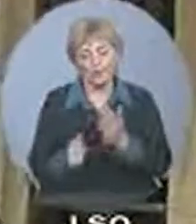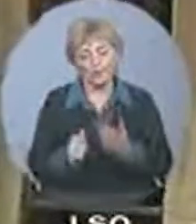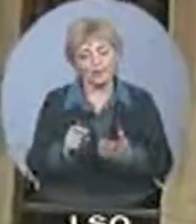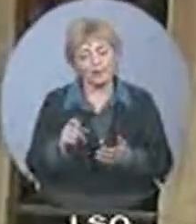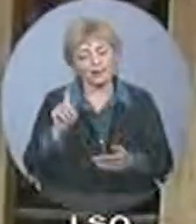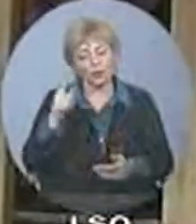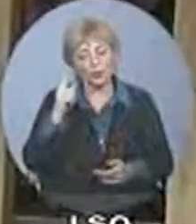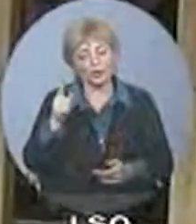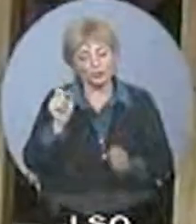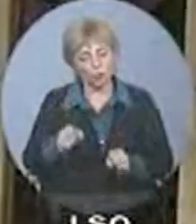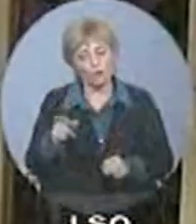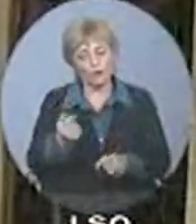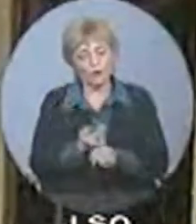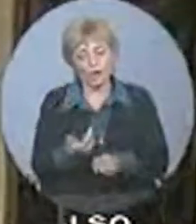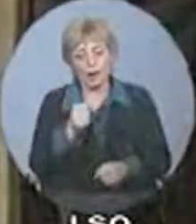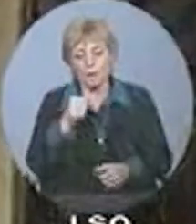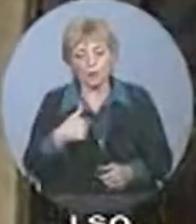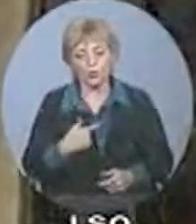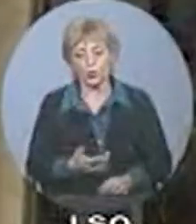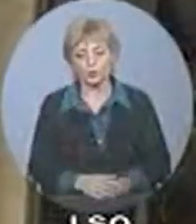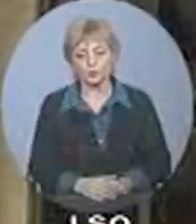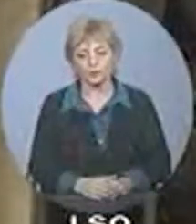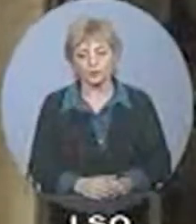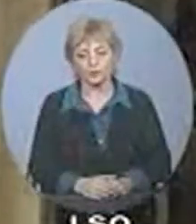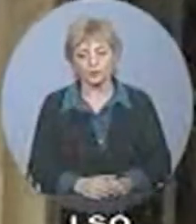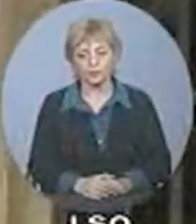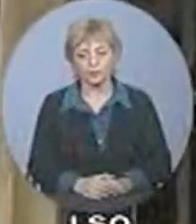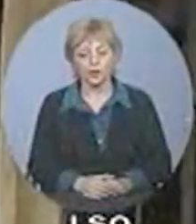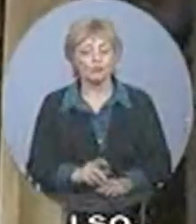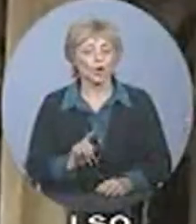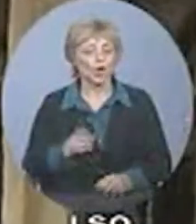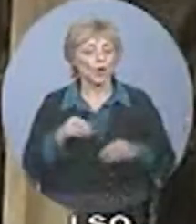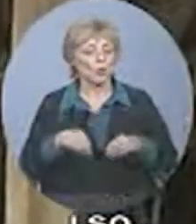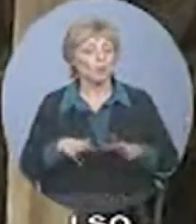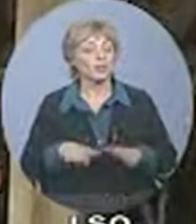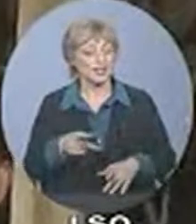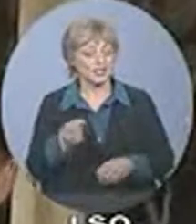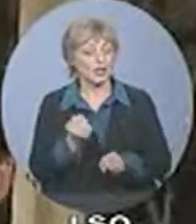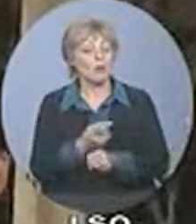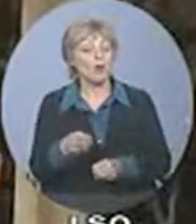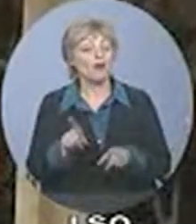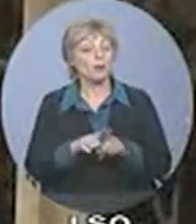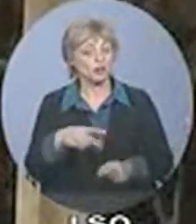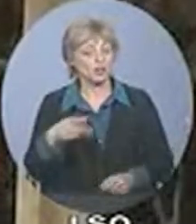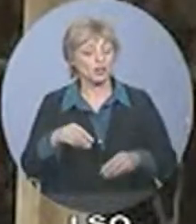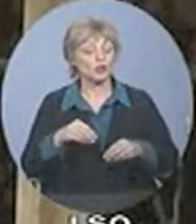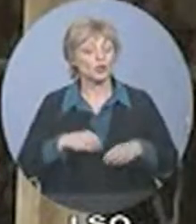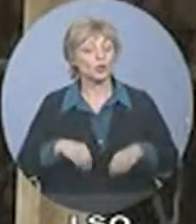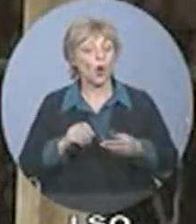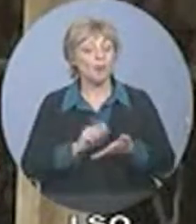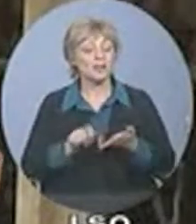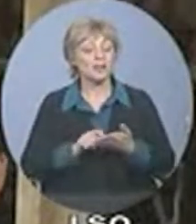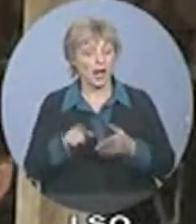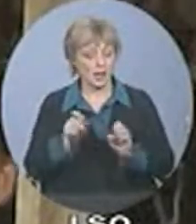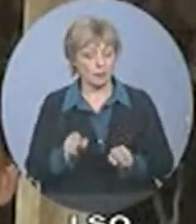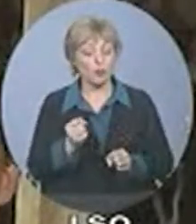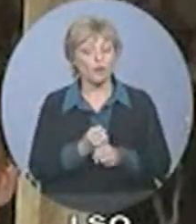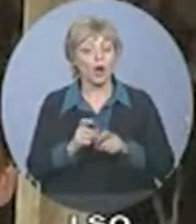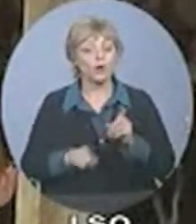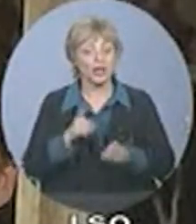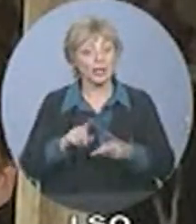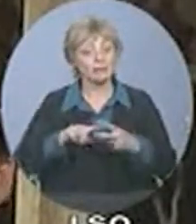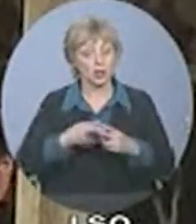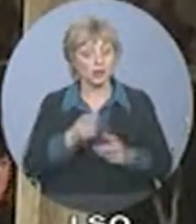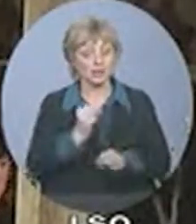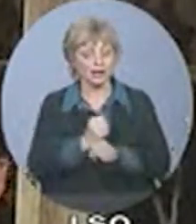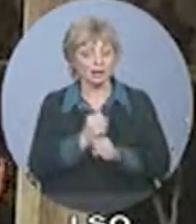doesn't count it, Mr. Speaker. The Prime Minister can do so, and his department can start to go to do some work on this file. It's amazing, Mr. Speaker, when you look at what's happening out there in